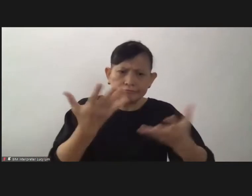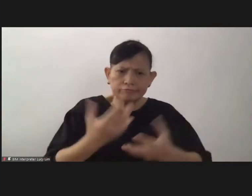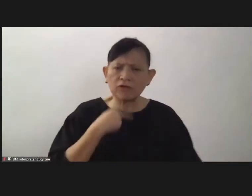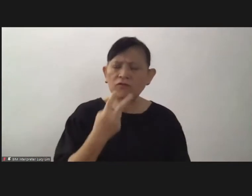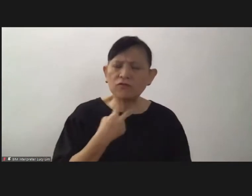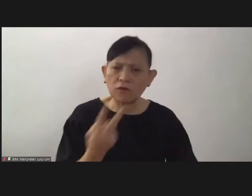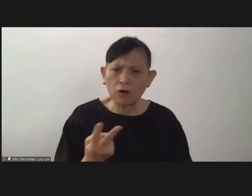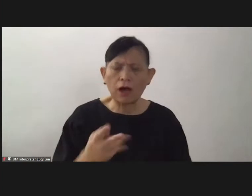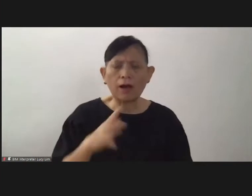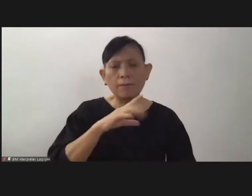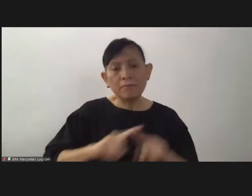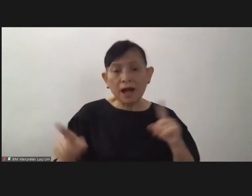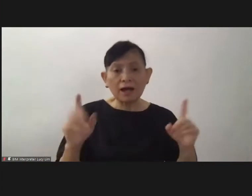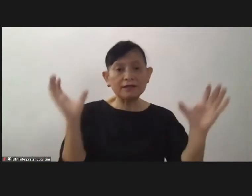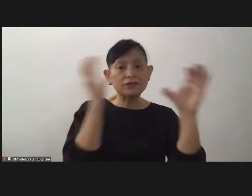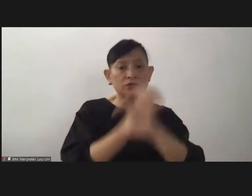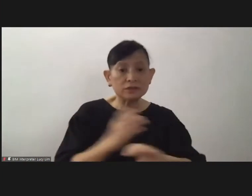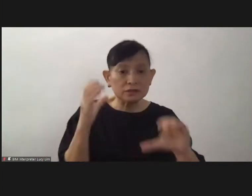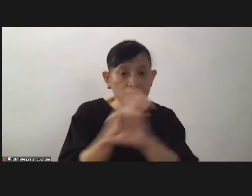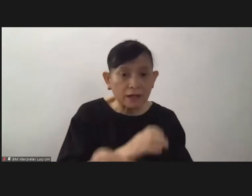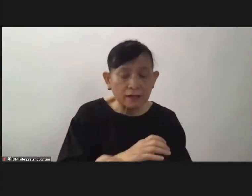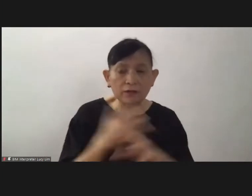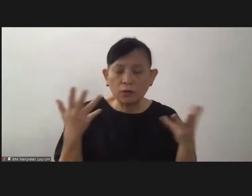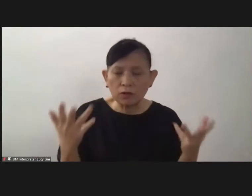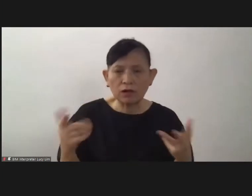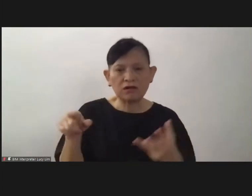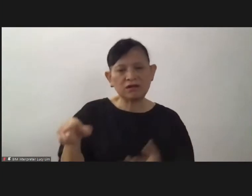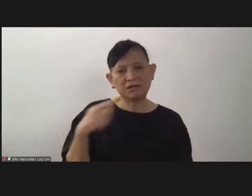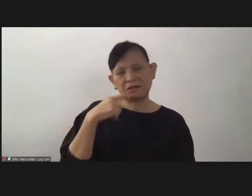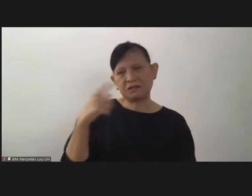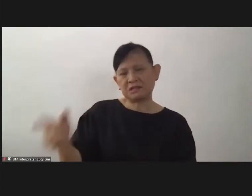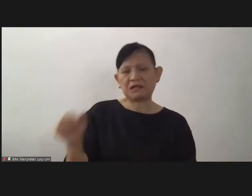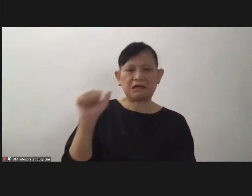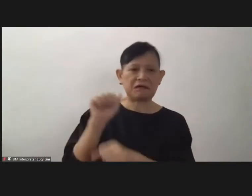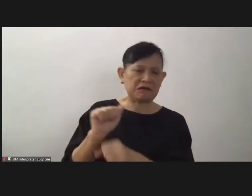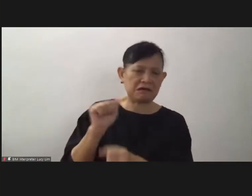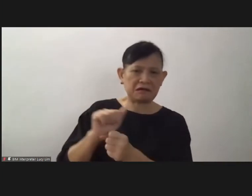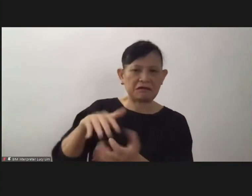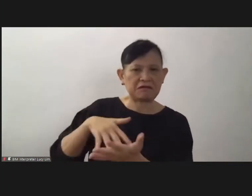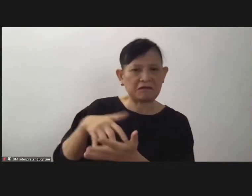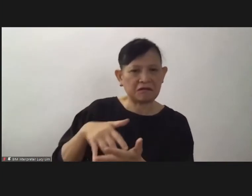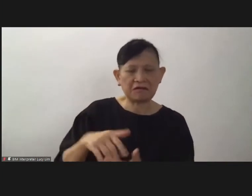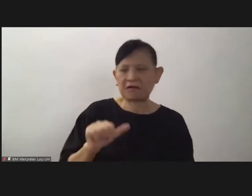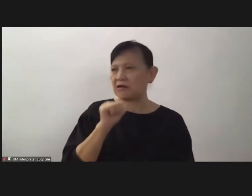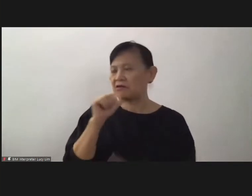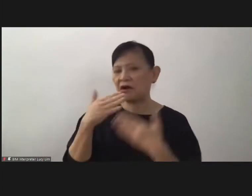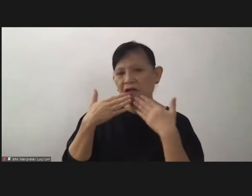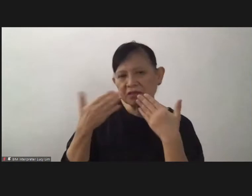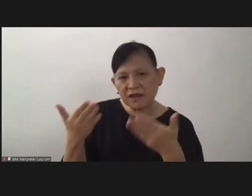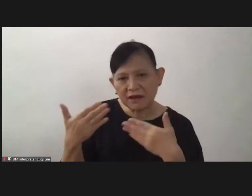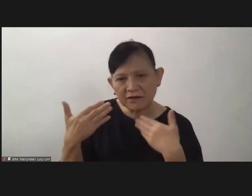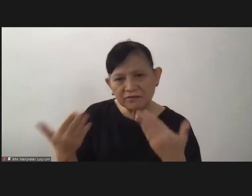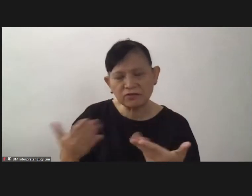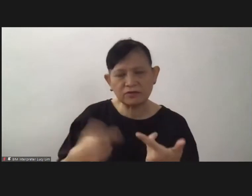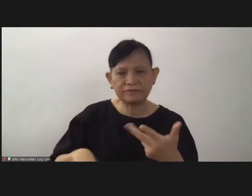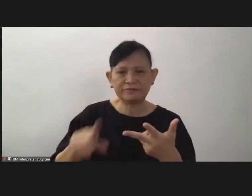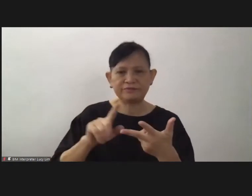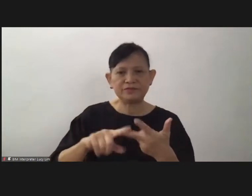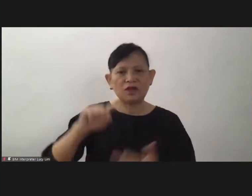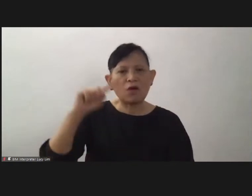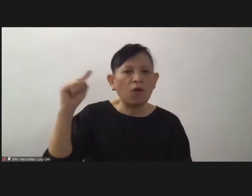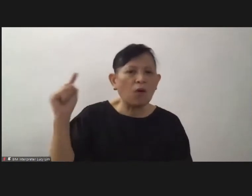they face, they are labeled lemah, tidak bersyukur, hanya